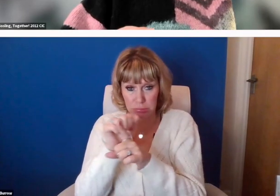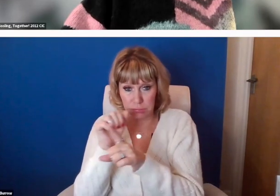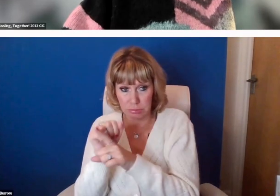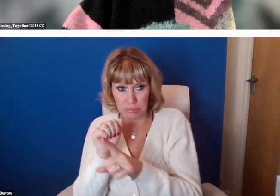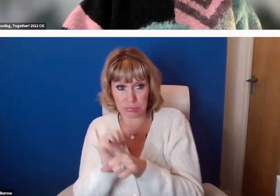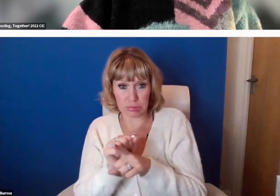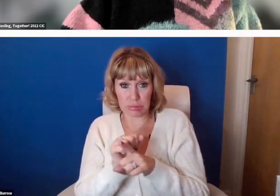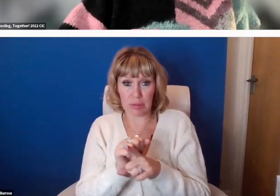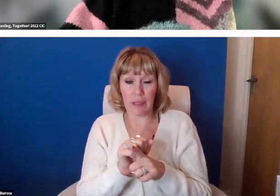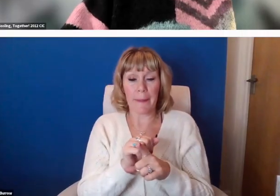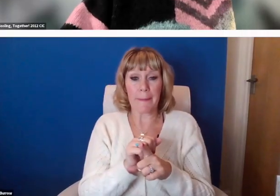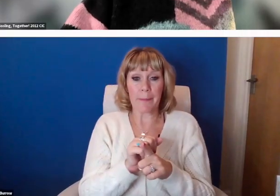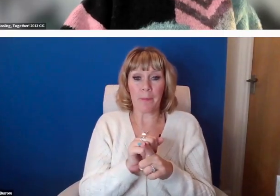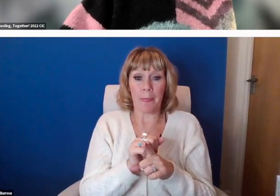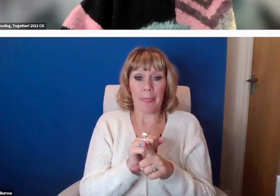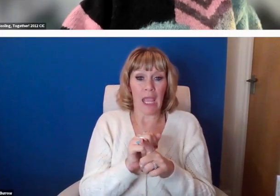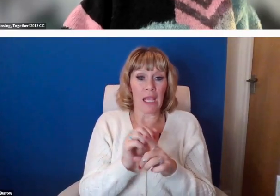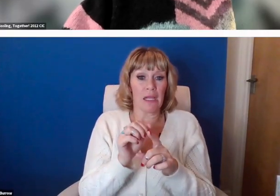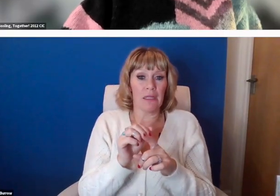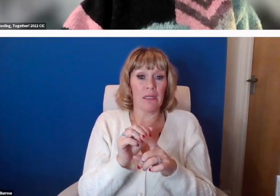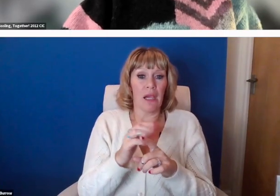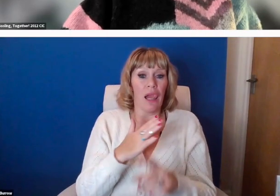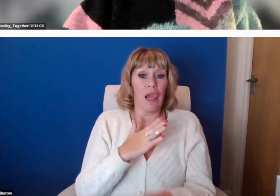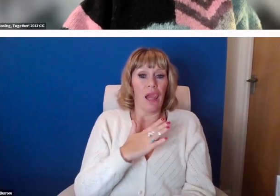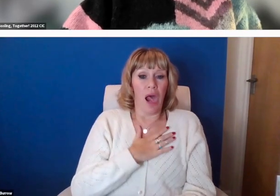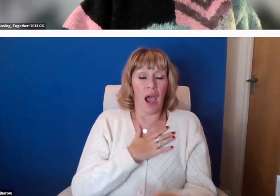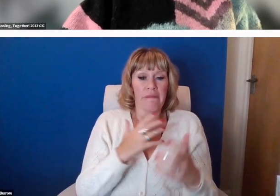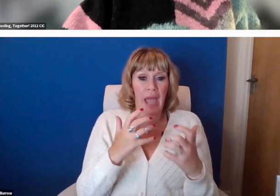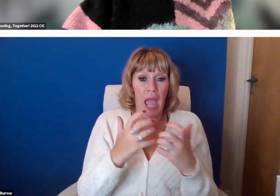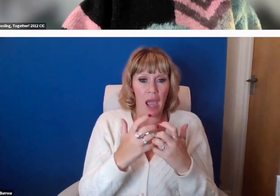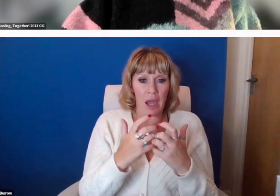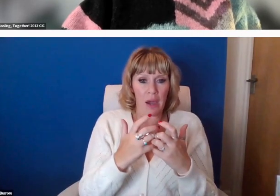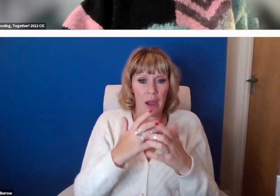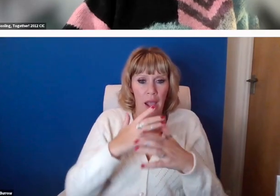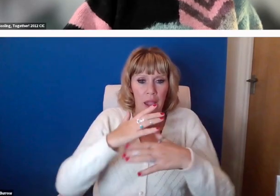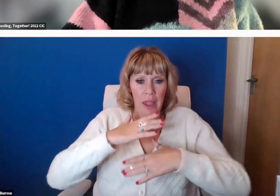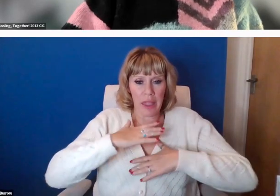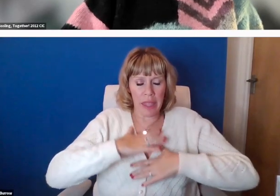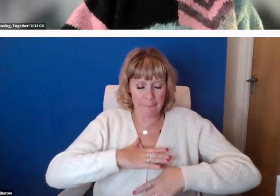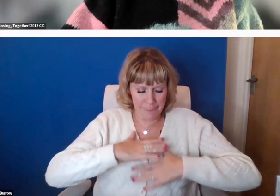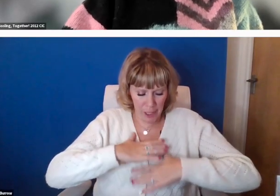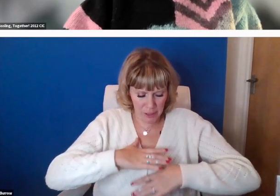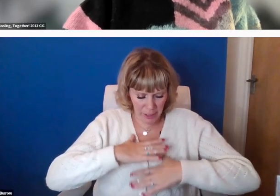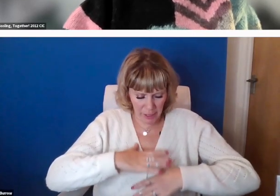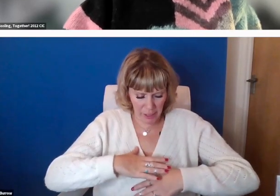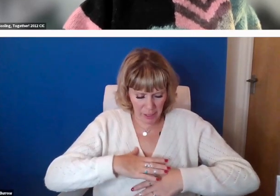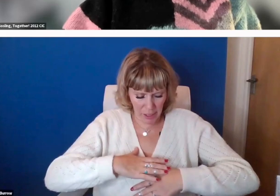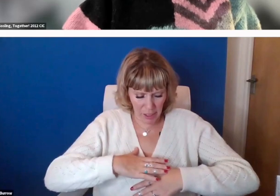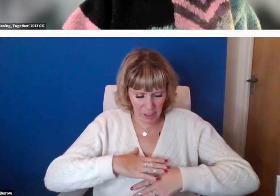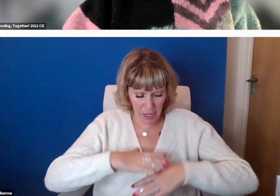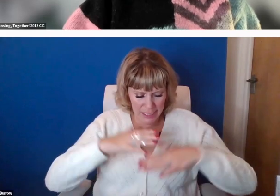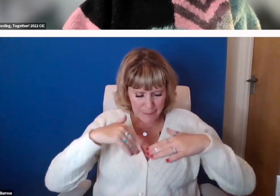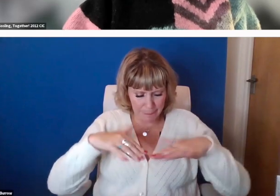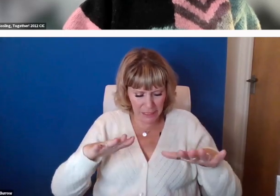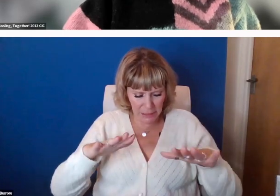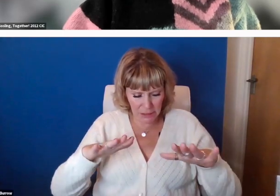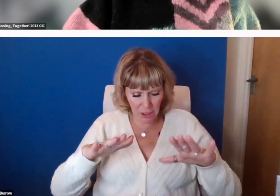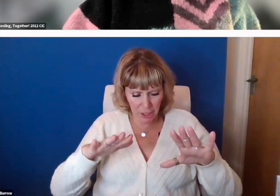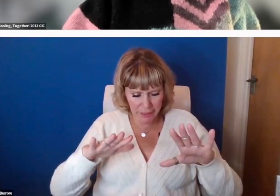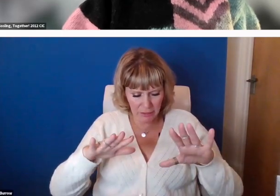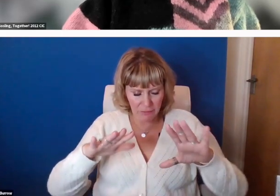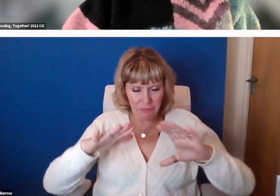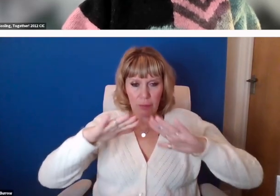I love the way that the body has been fragmented in this and yet still is holding together in the wire figure